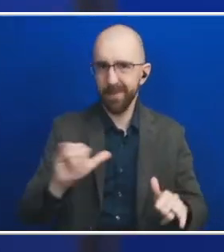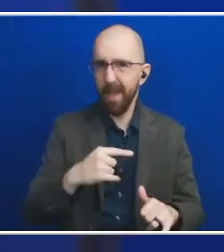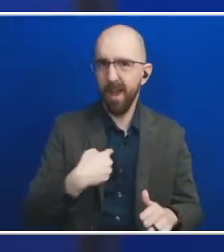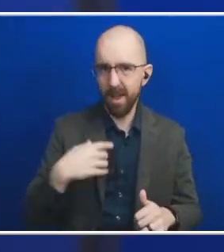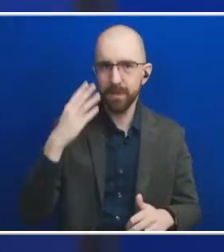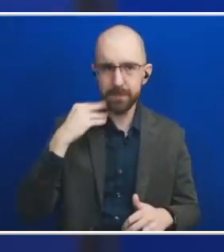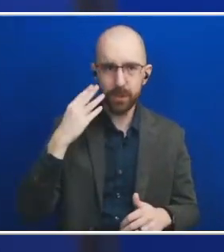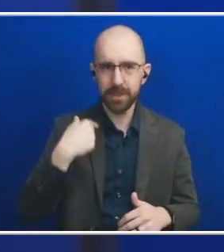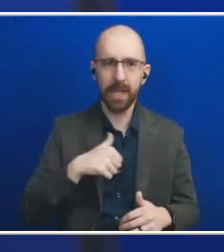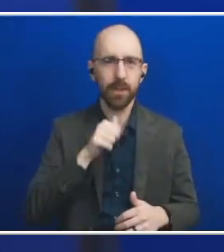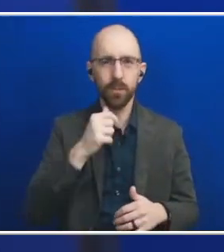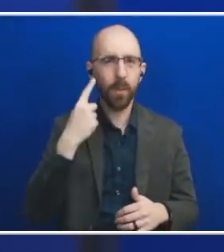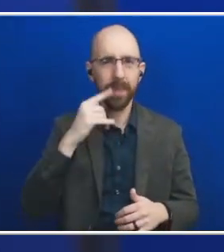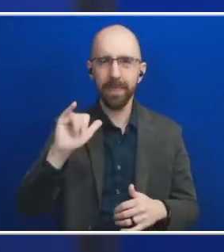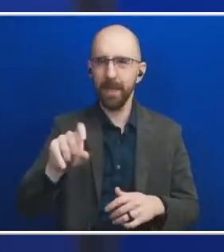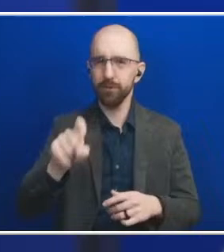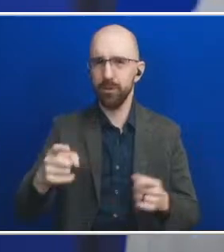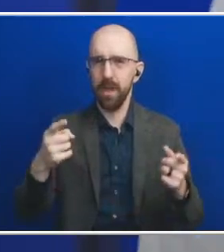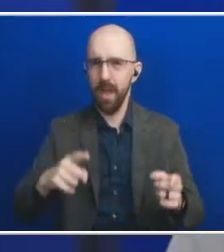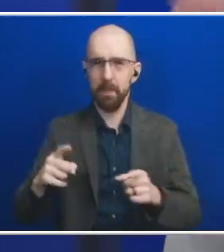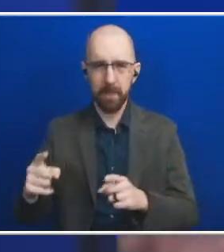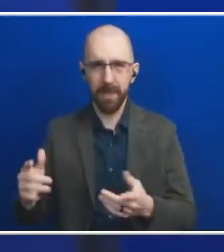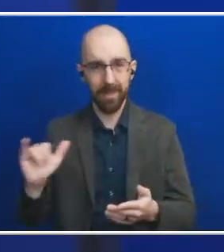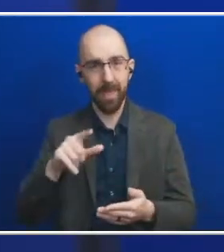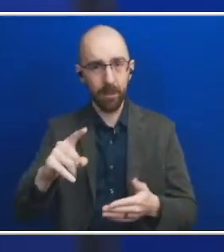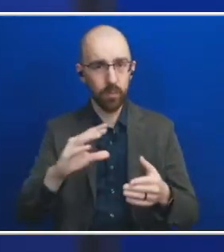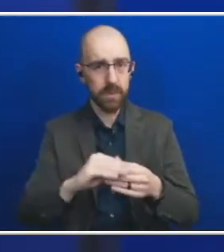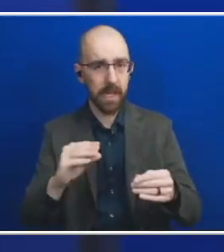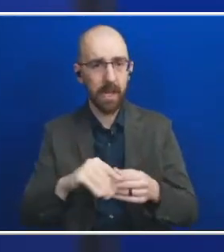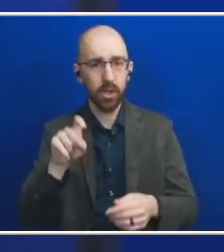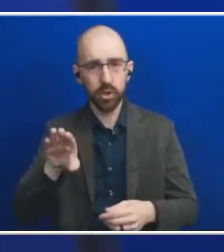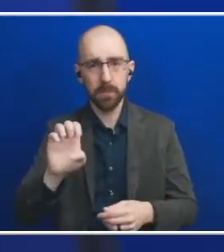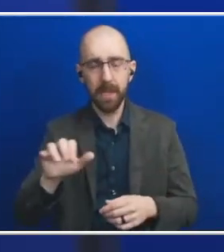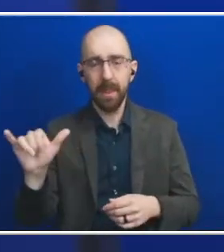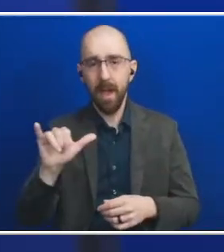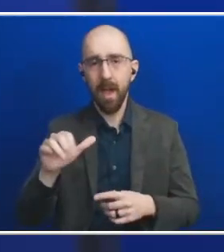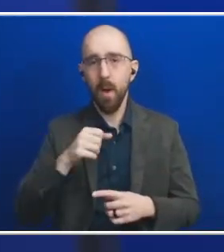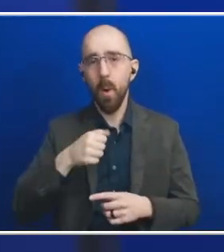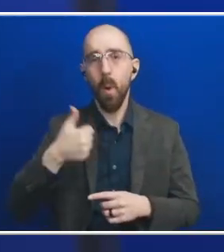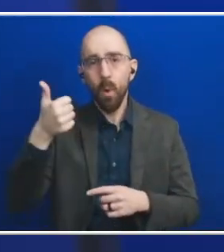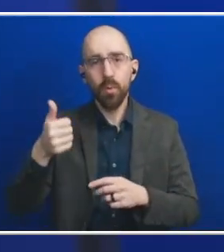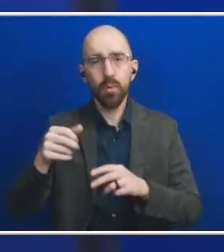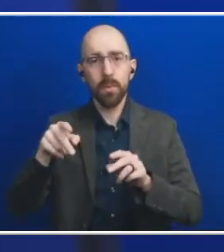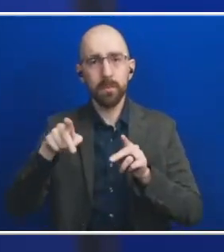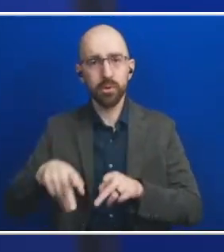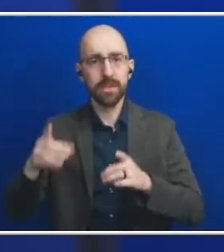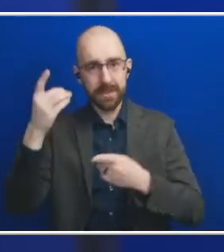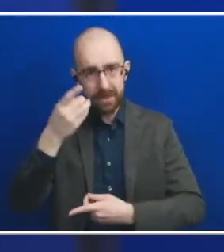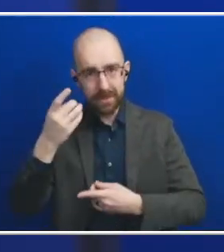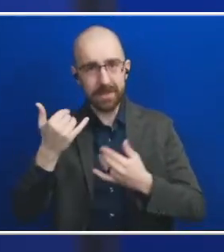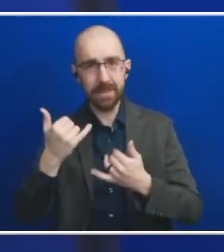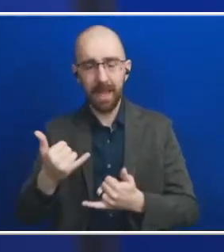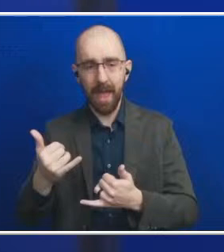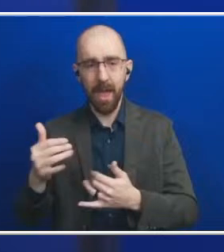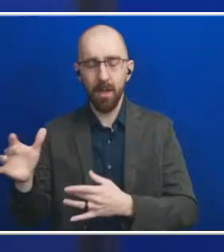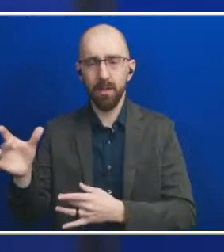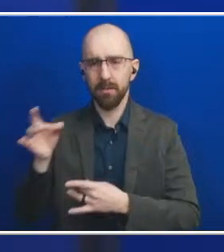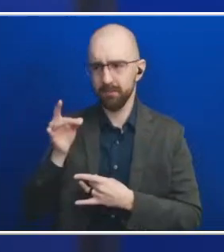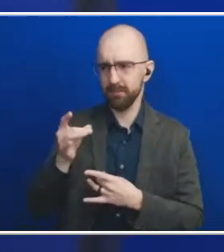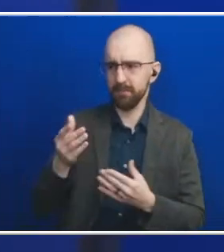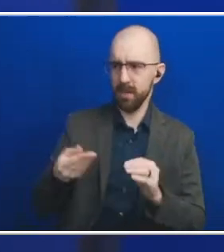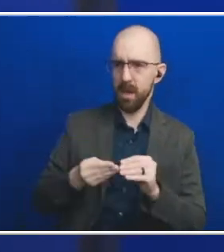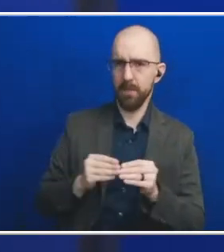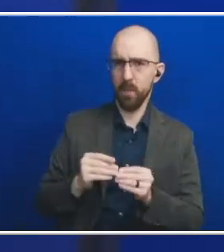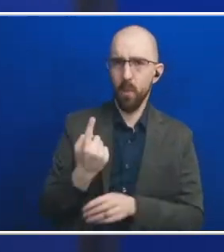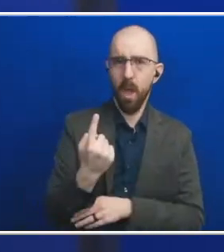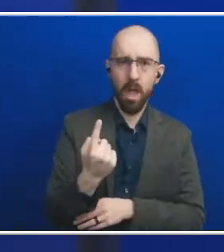should be happening. Like you said, it should be like an older person's disease, and now it's what, the number 1 or number